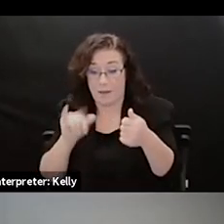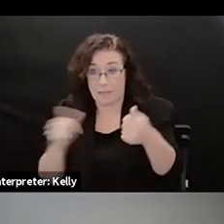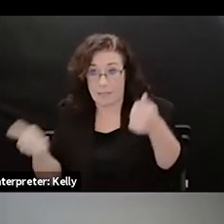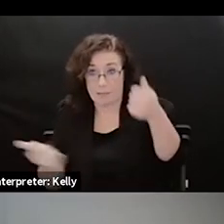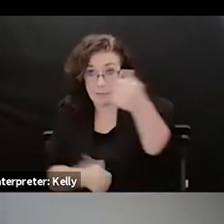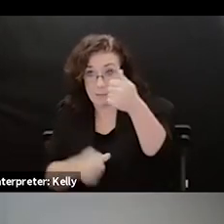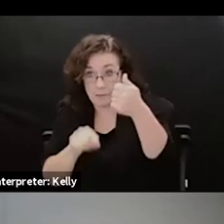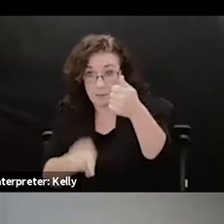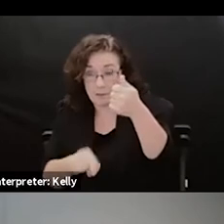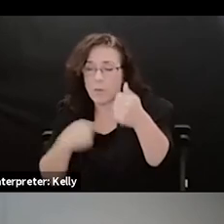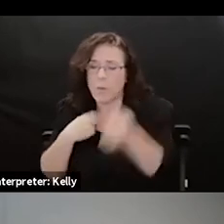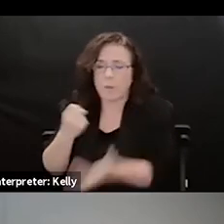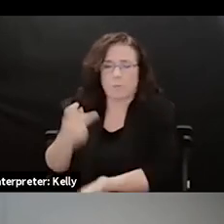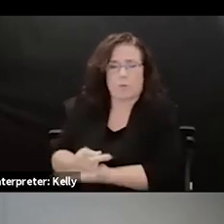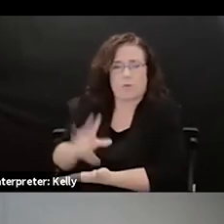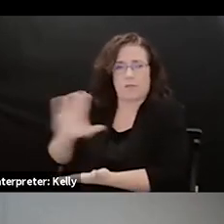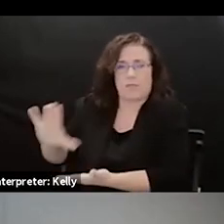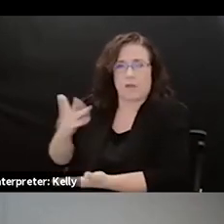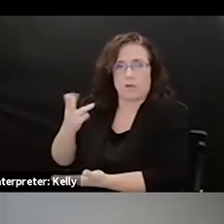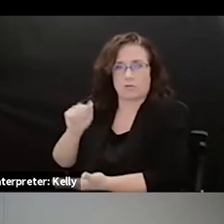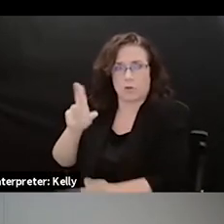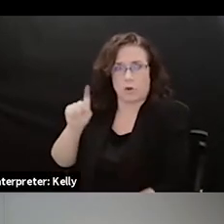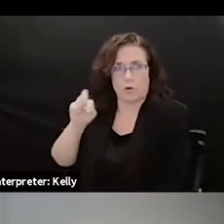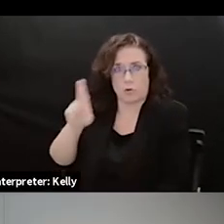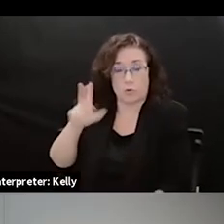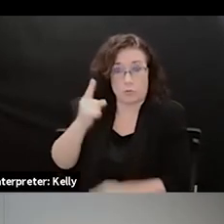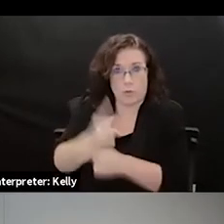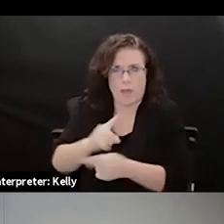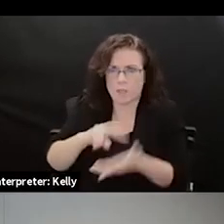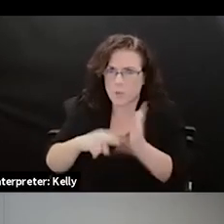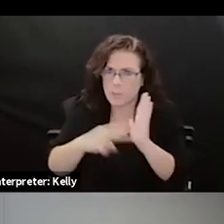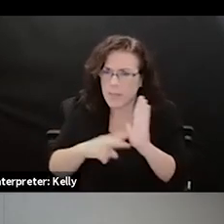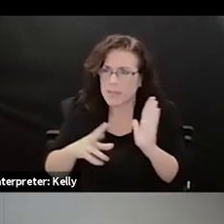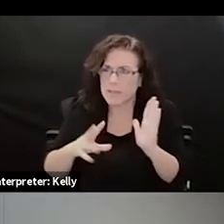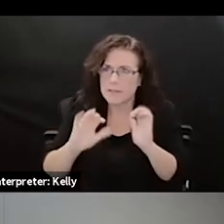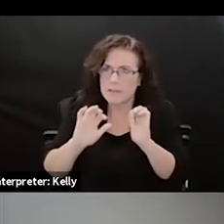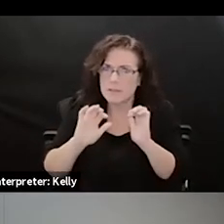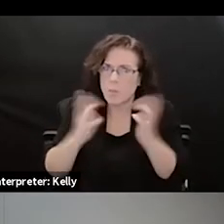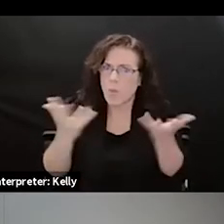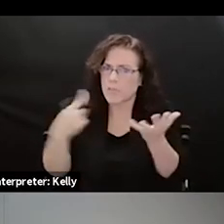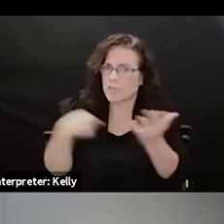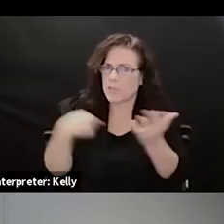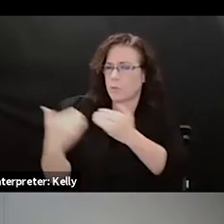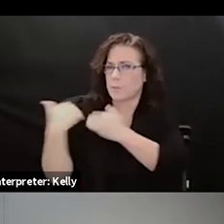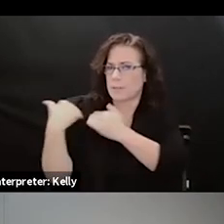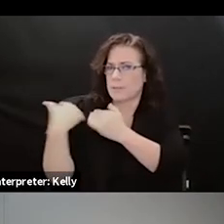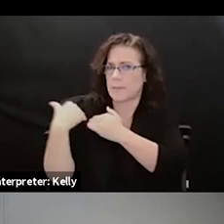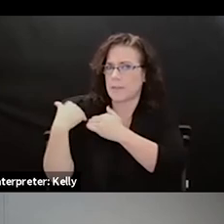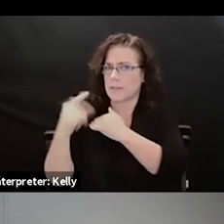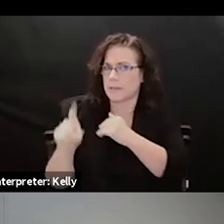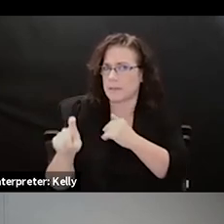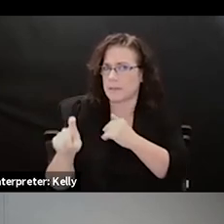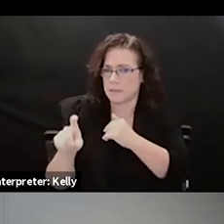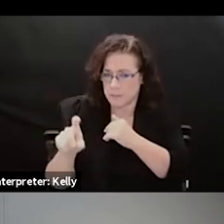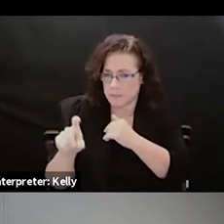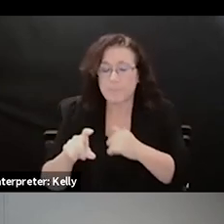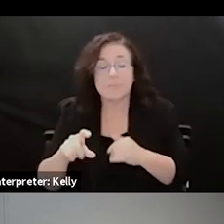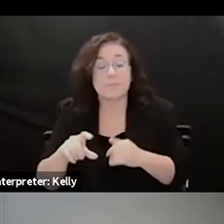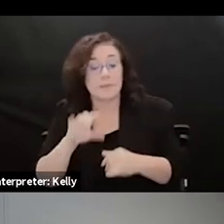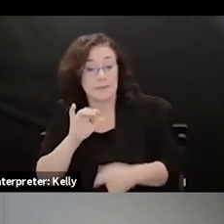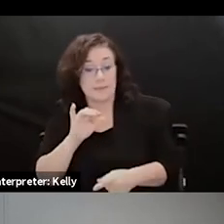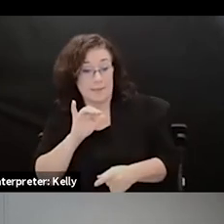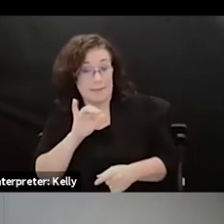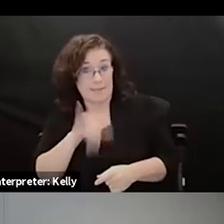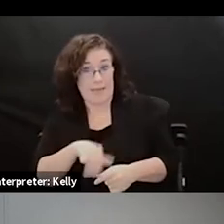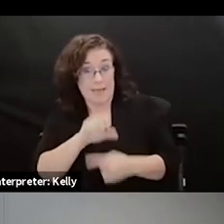have some liability for that so here's um the santa barbara charter is within our financial system it's in a